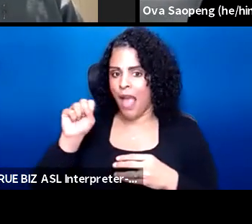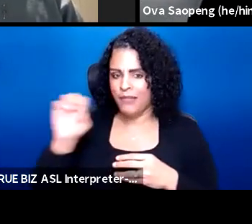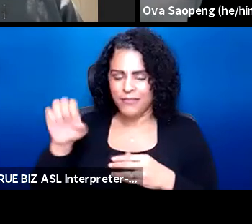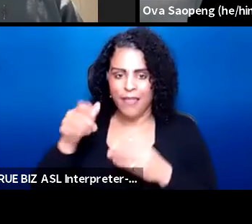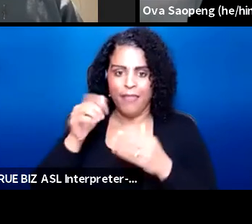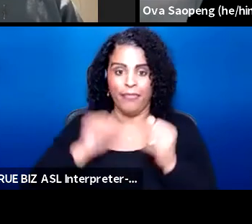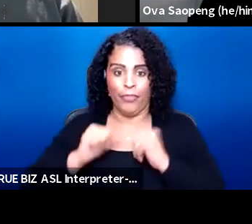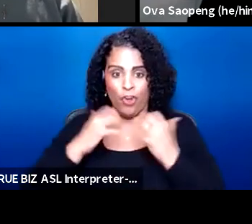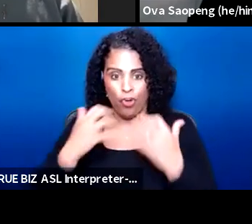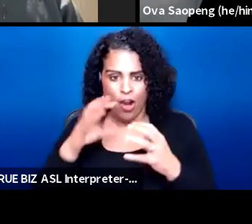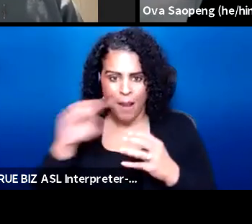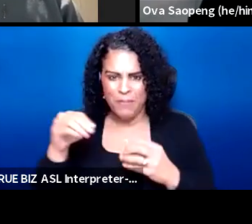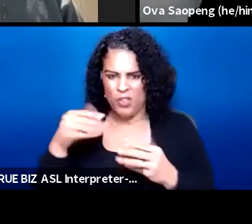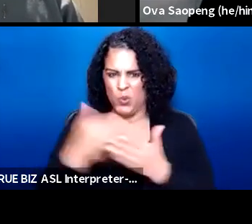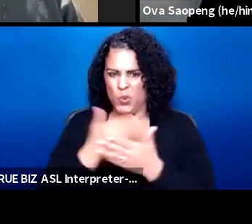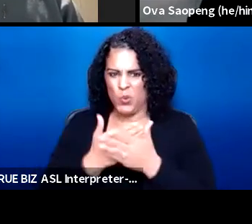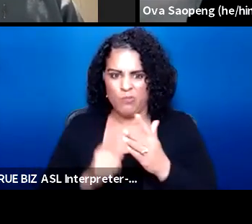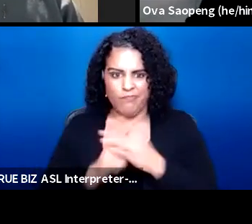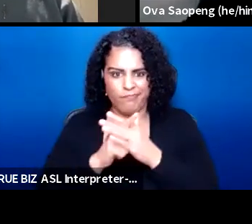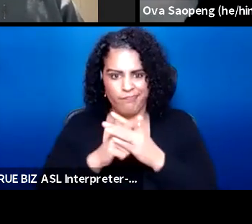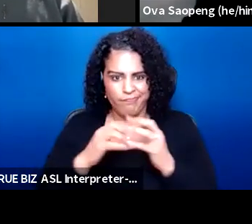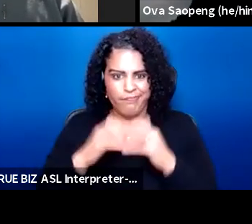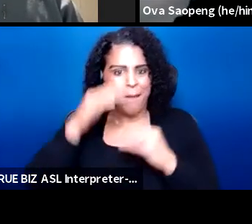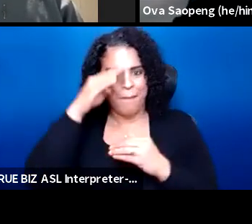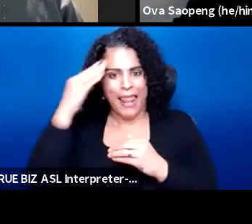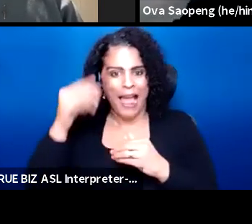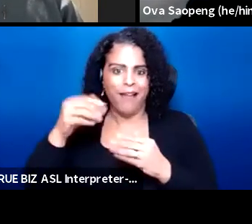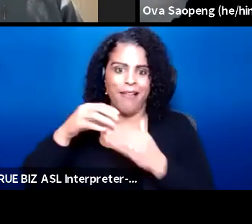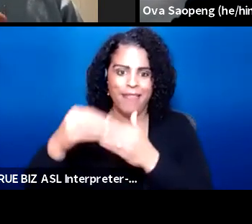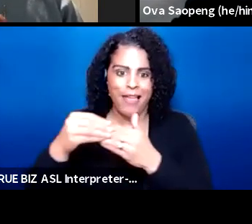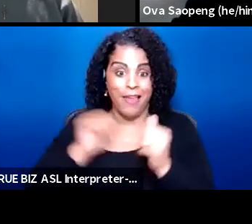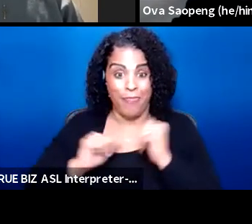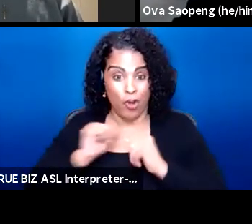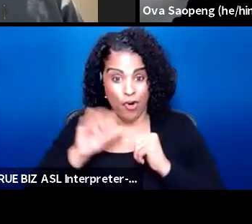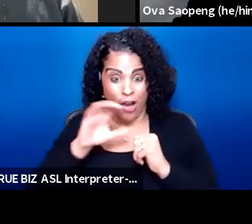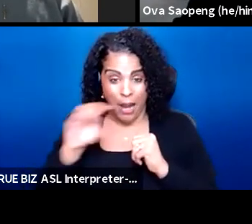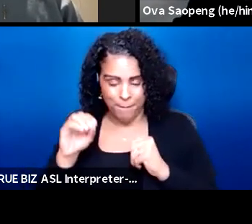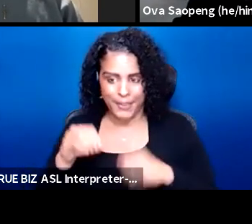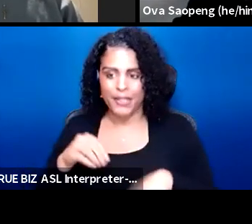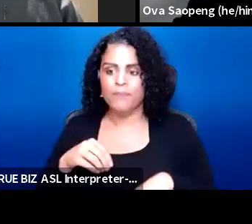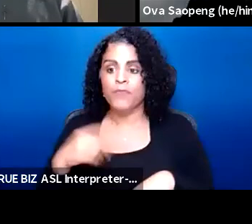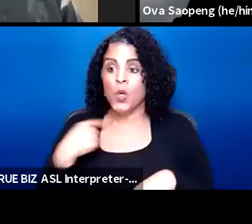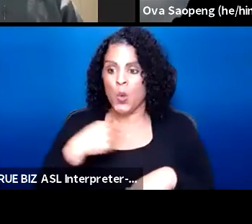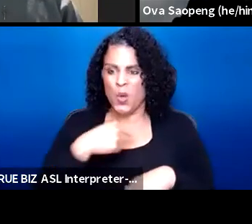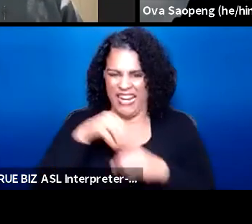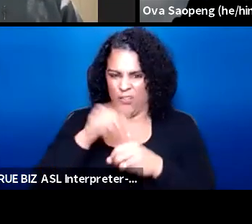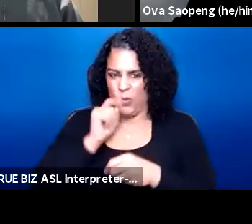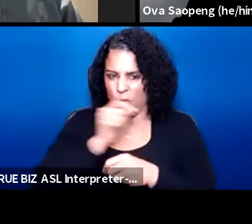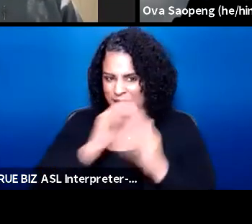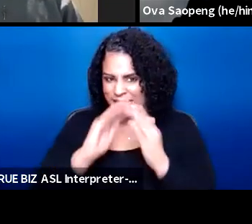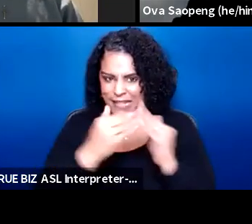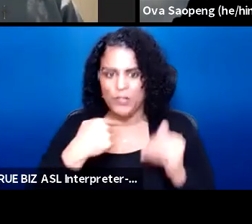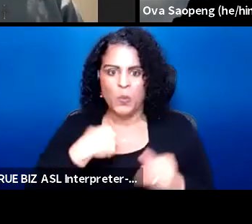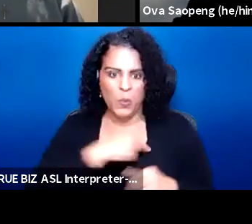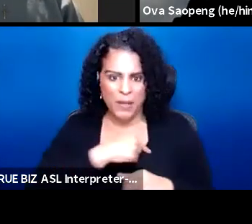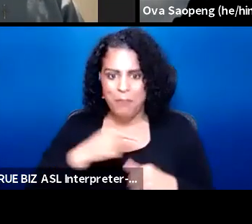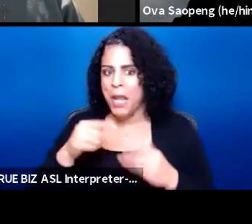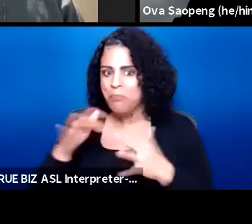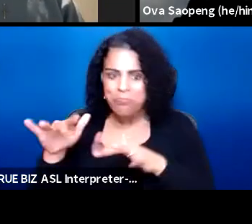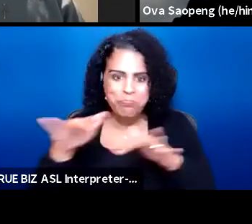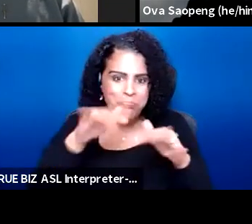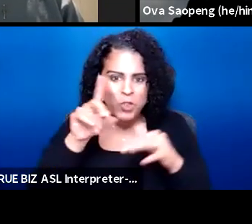very new emerging Black-led theater company based in the Twin Cities. We have been alive and around and doing work for